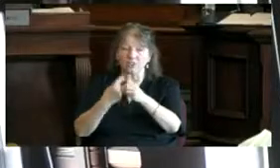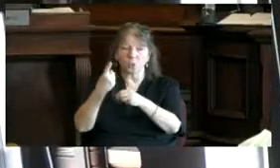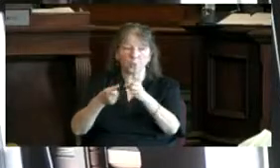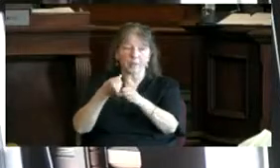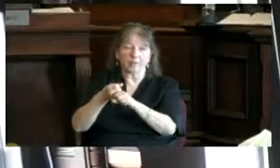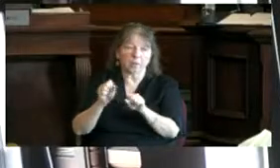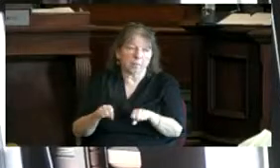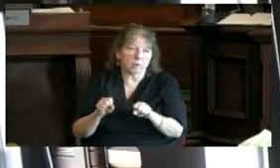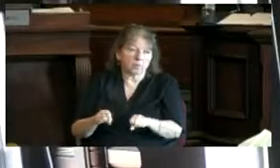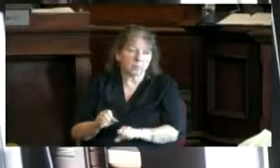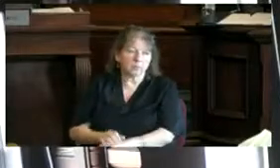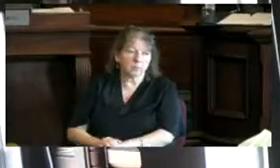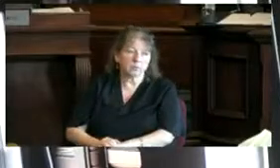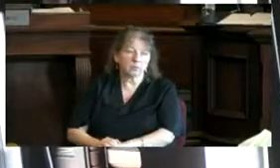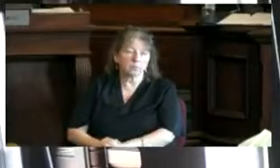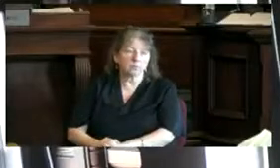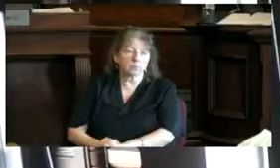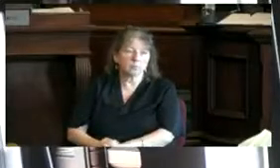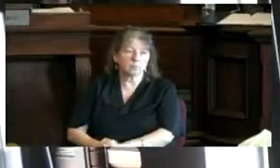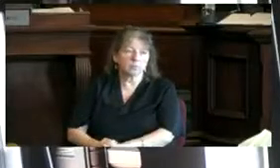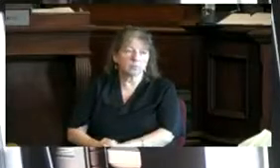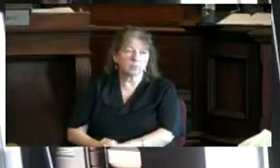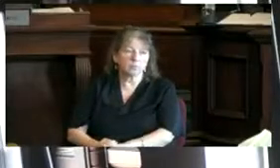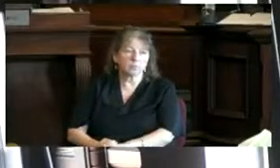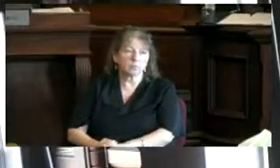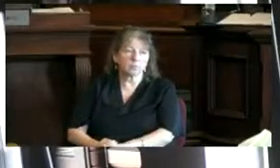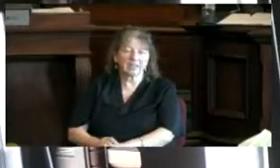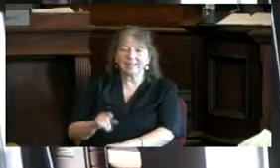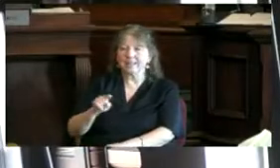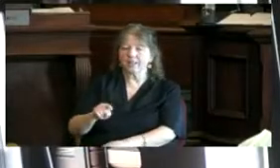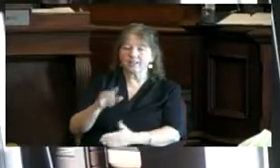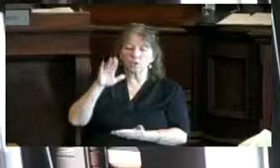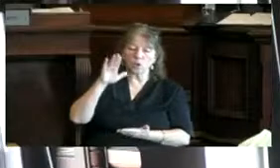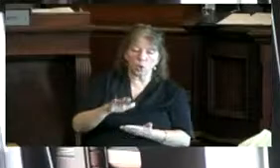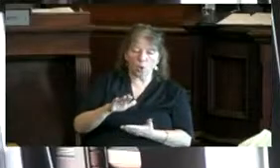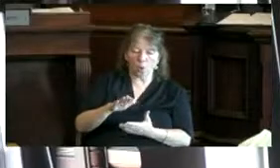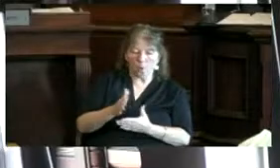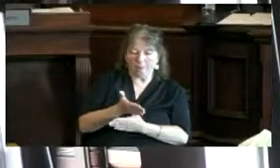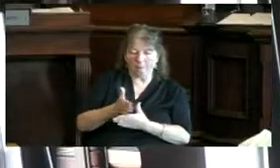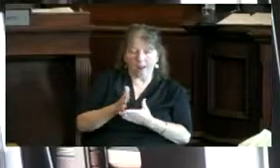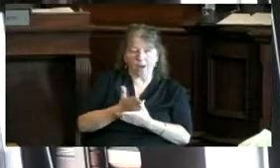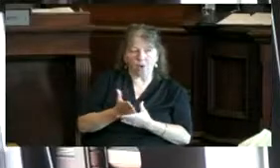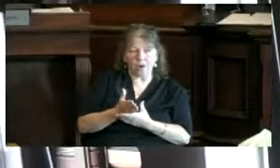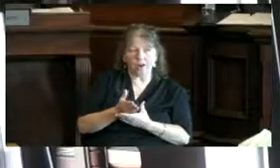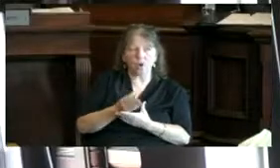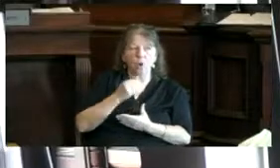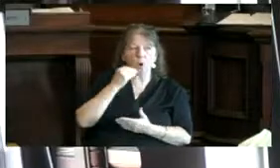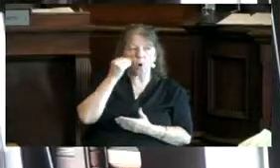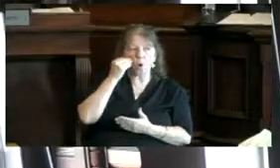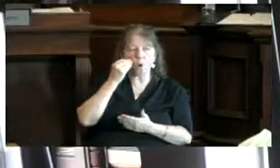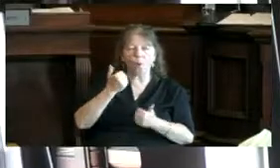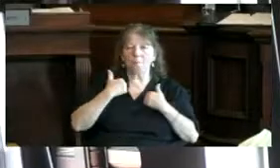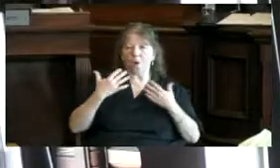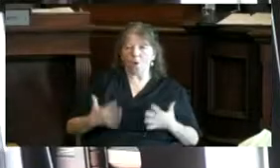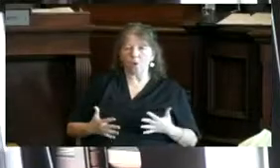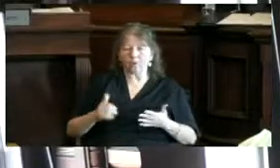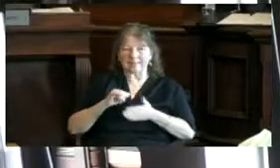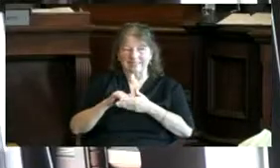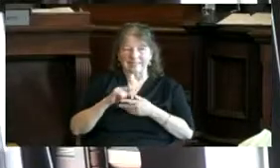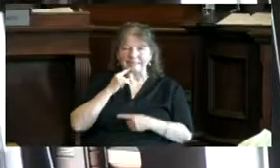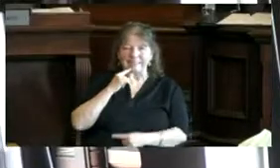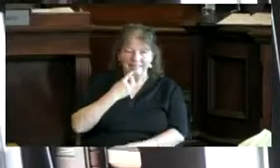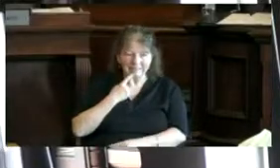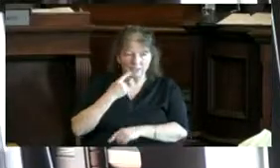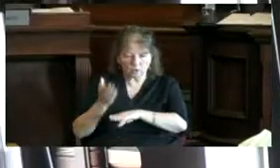year. And this is designed for low and moderate income homeowners for critical repairs. So